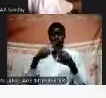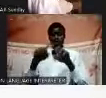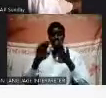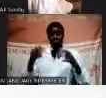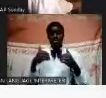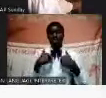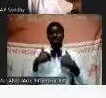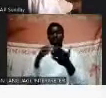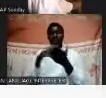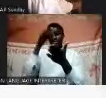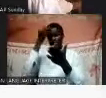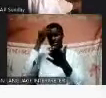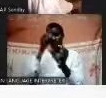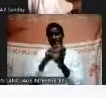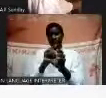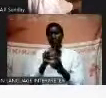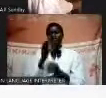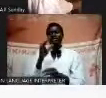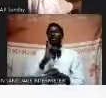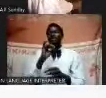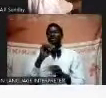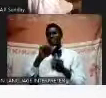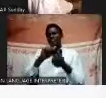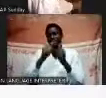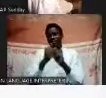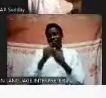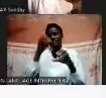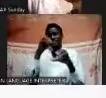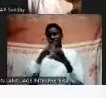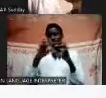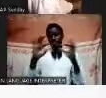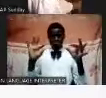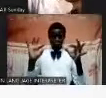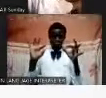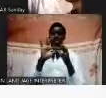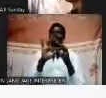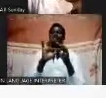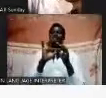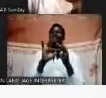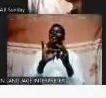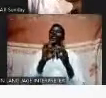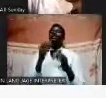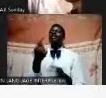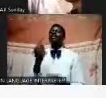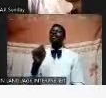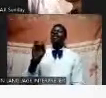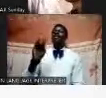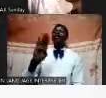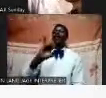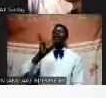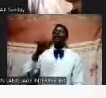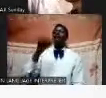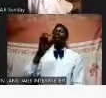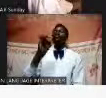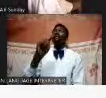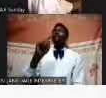problem in connecting the object with whatever the picture is in their mind. So